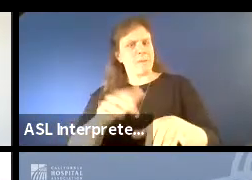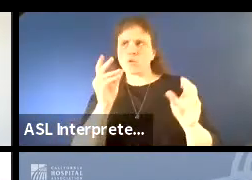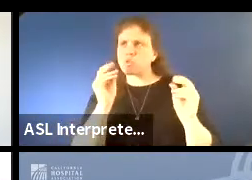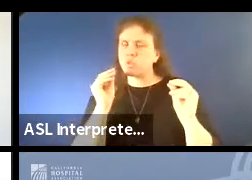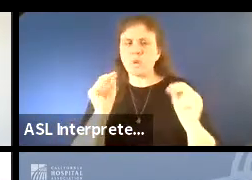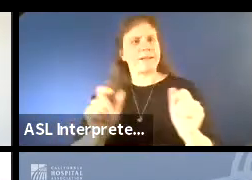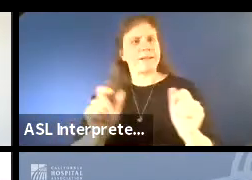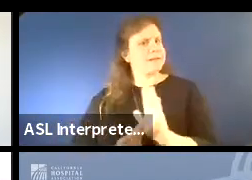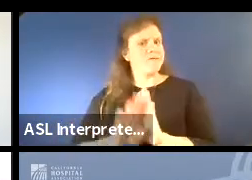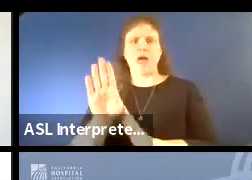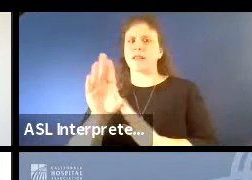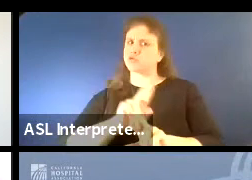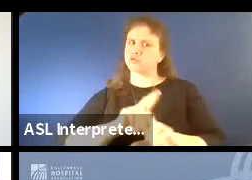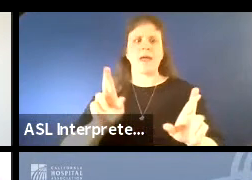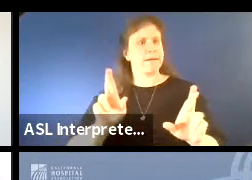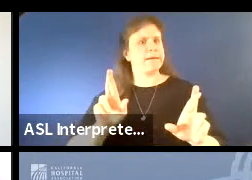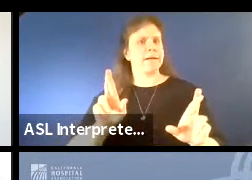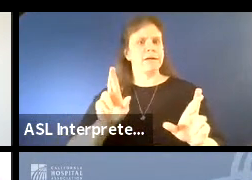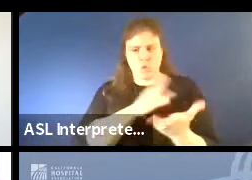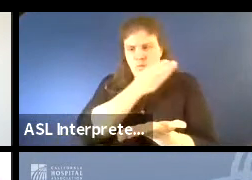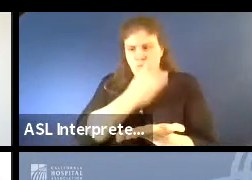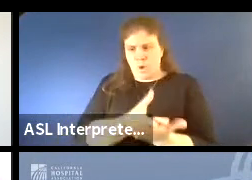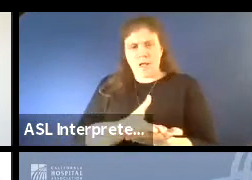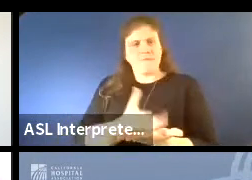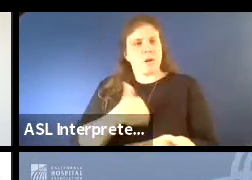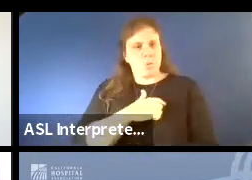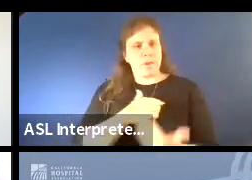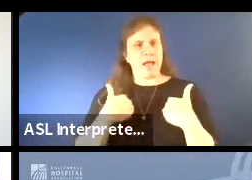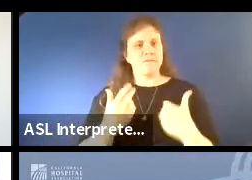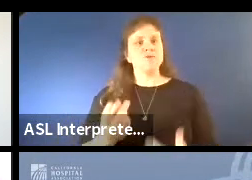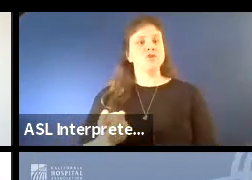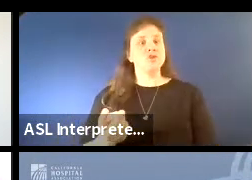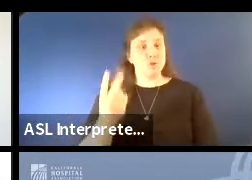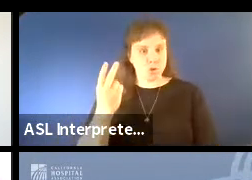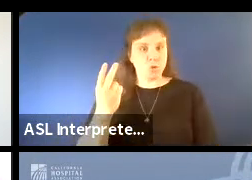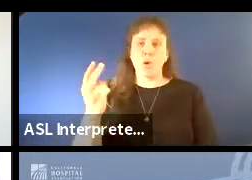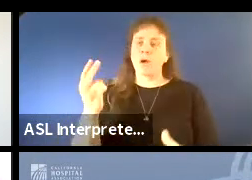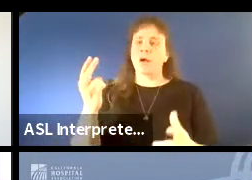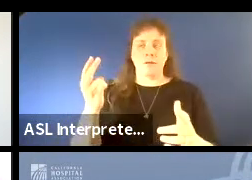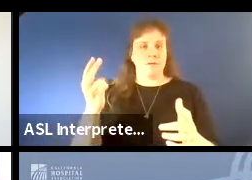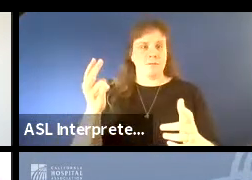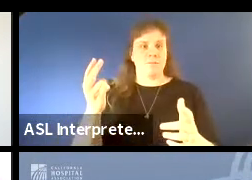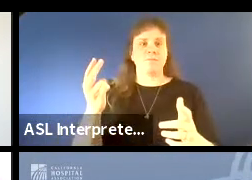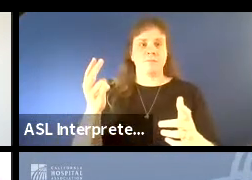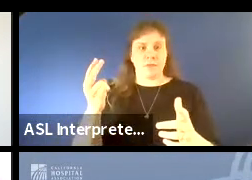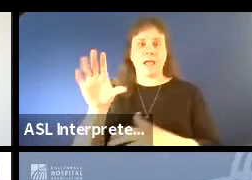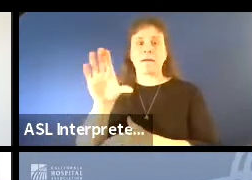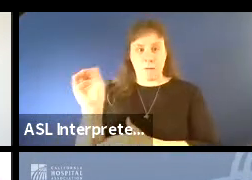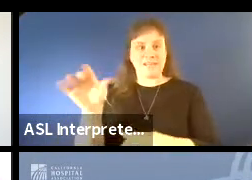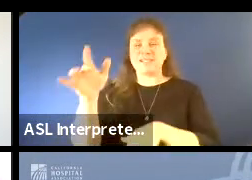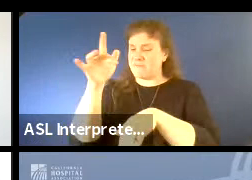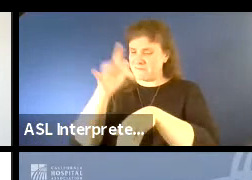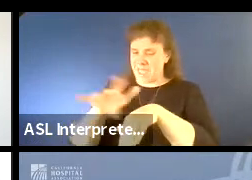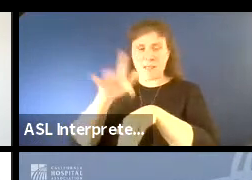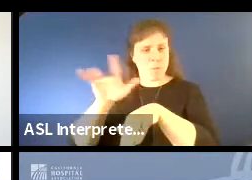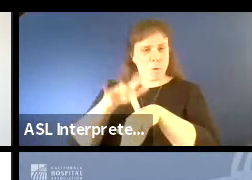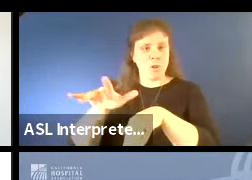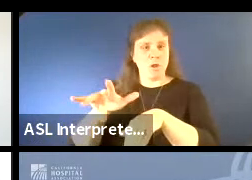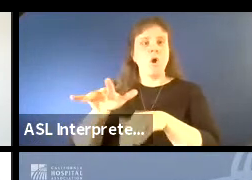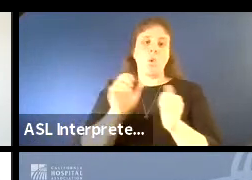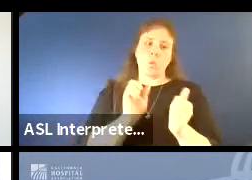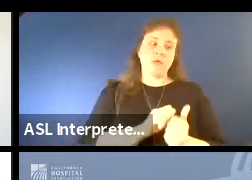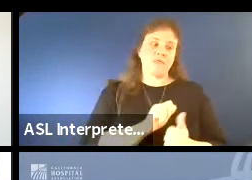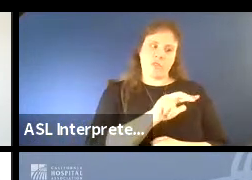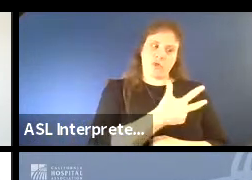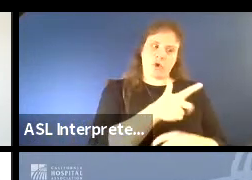were developed to be here, and that we have two widely available vaccines in our midst too while we have this pause. So